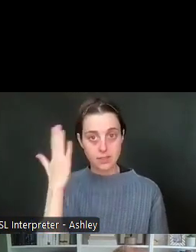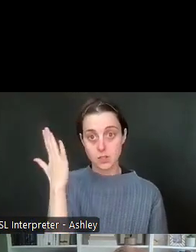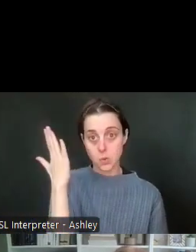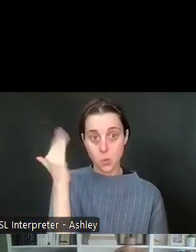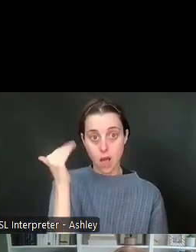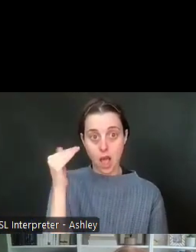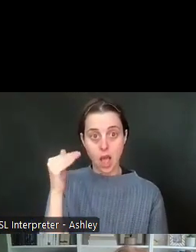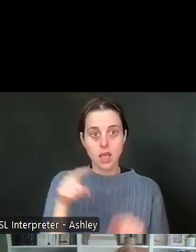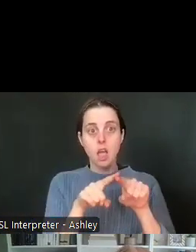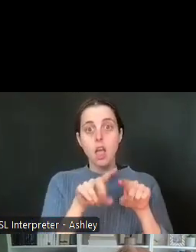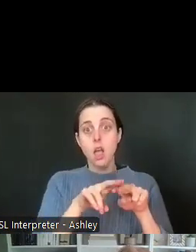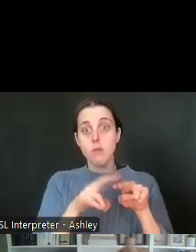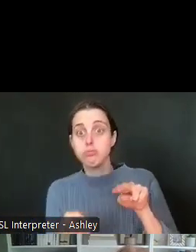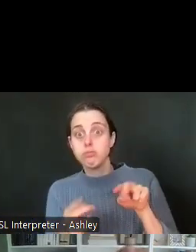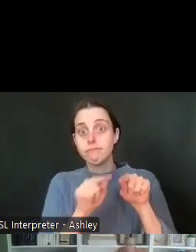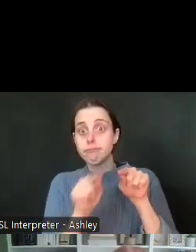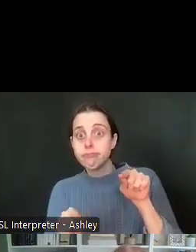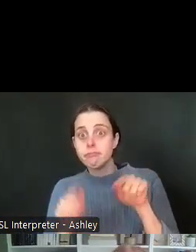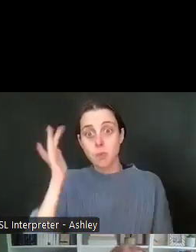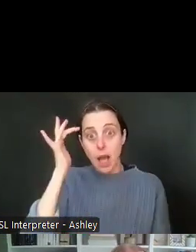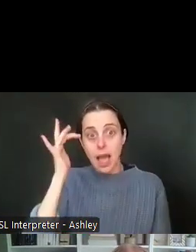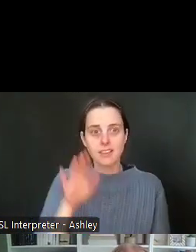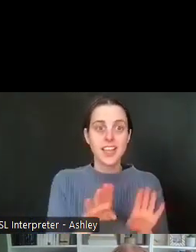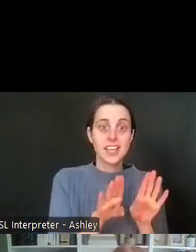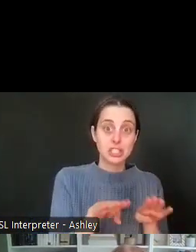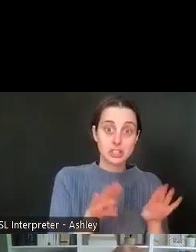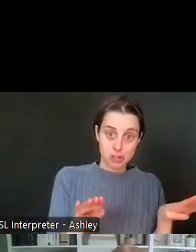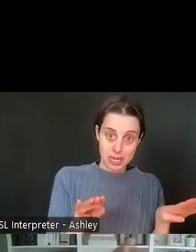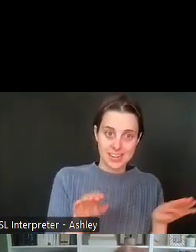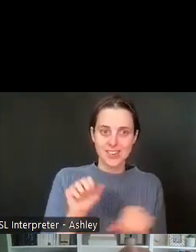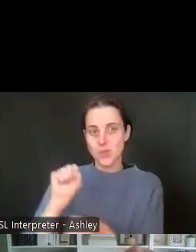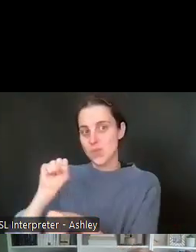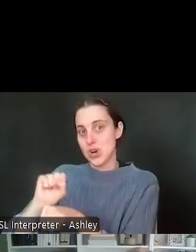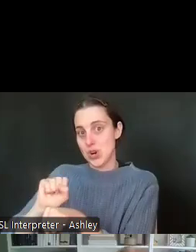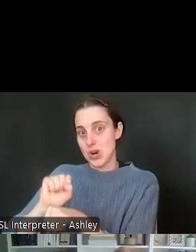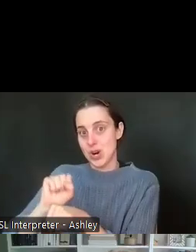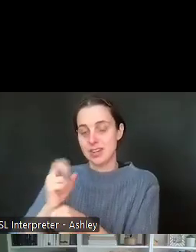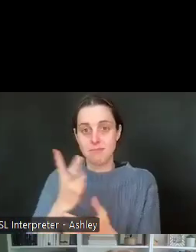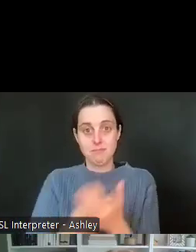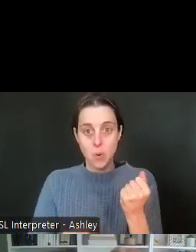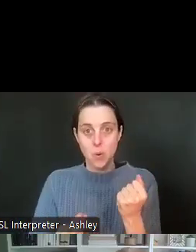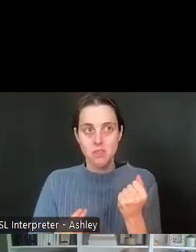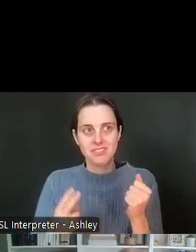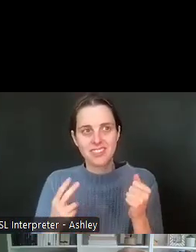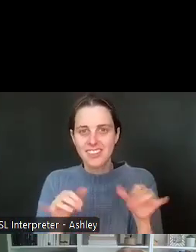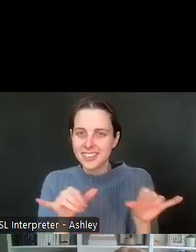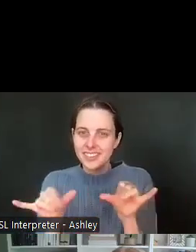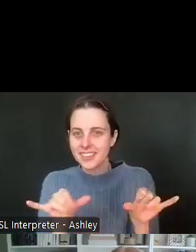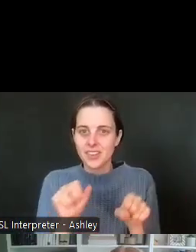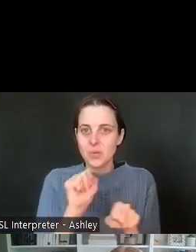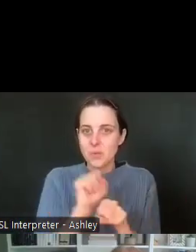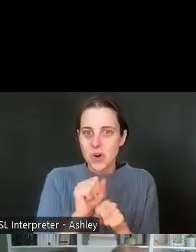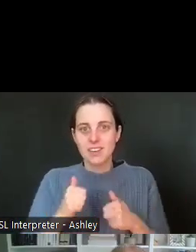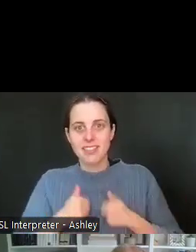and children. So kind of another way of talking about work-life harmony.